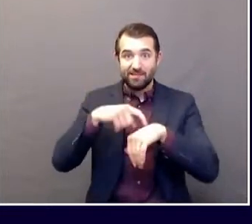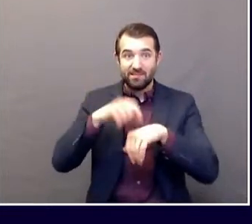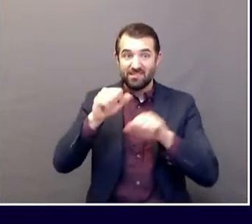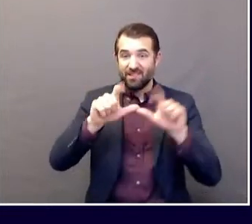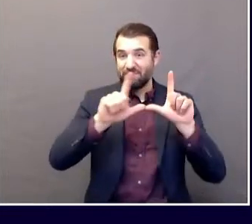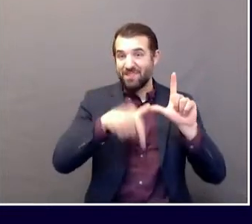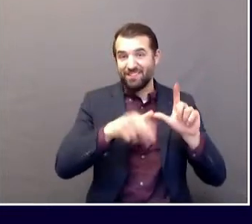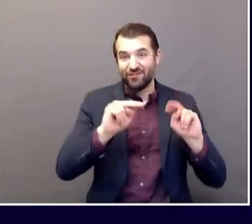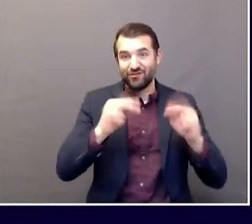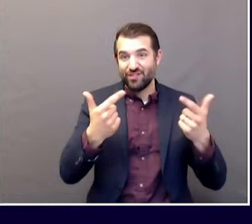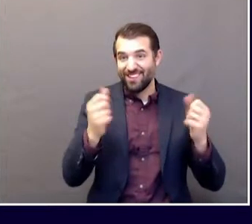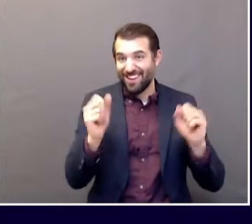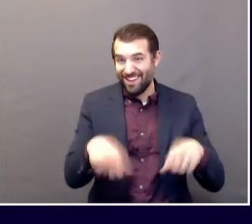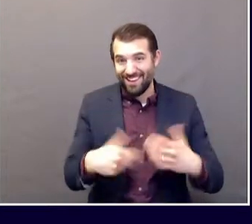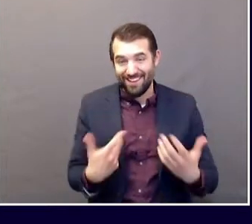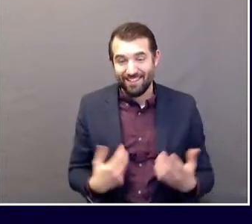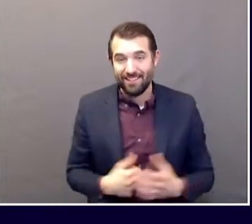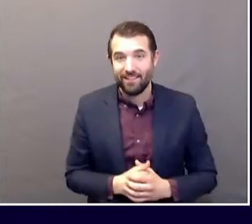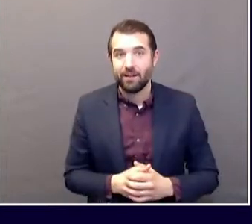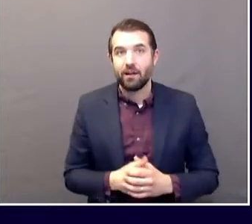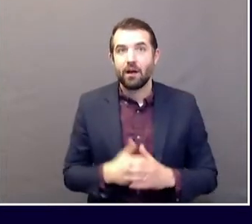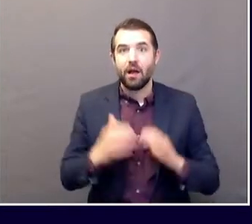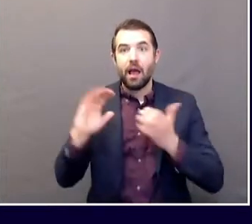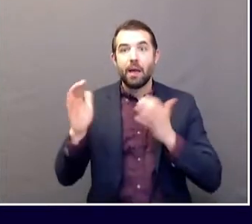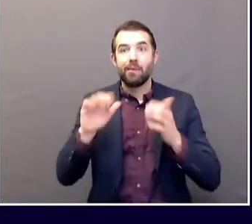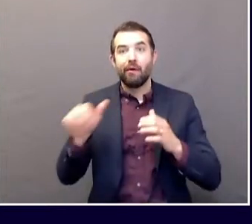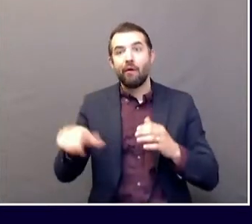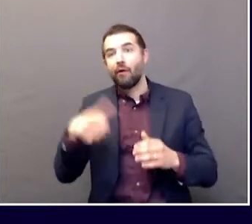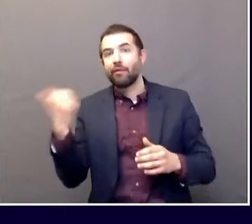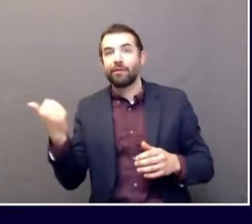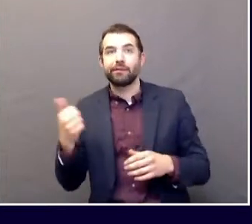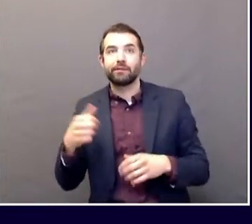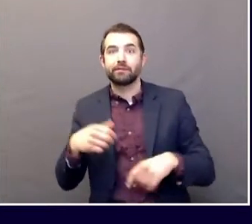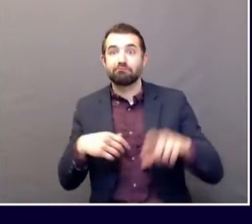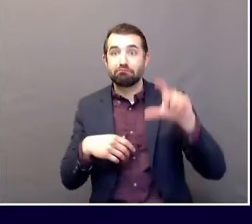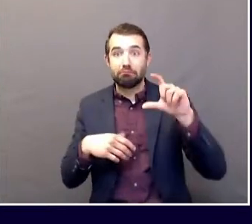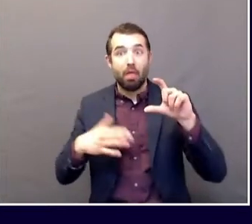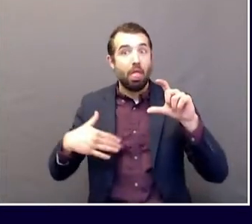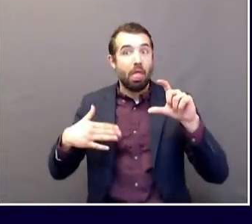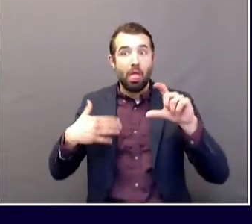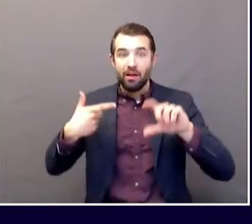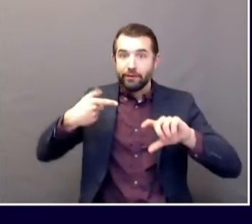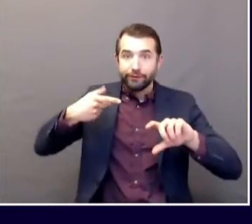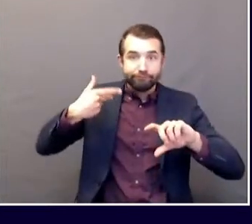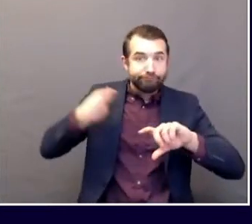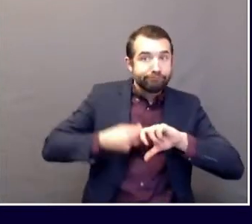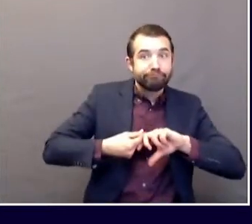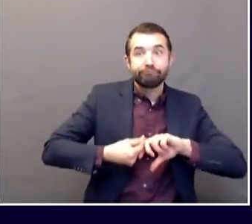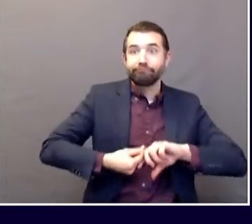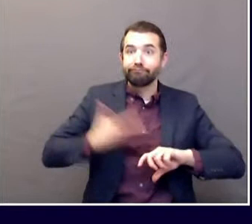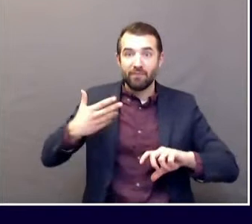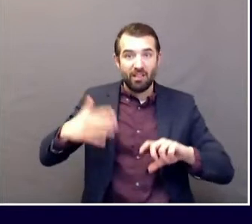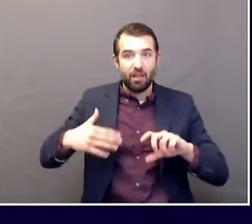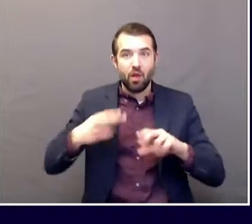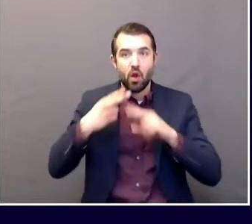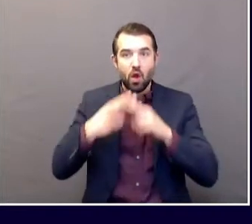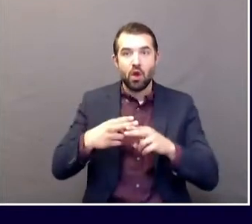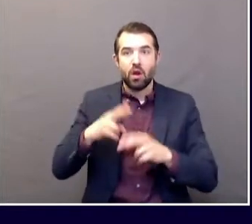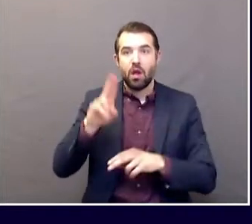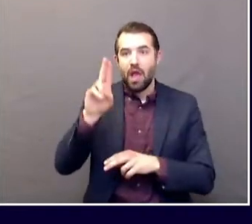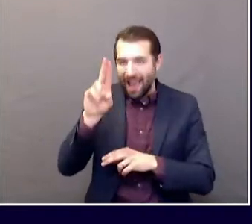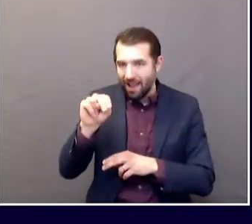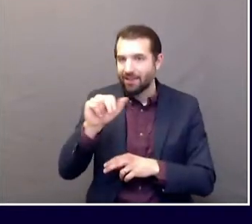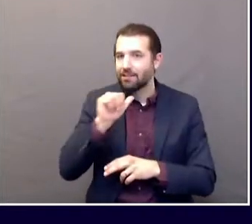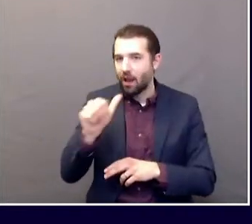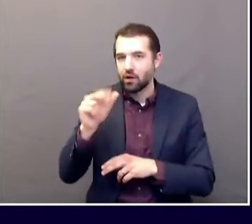unused vials, that happens all the time. As we talked about earlier in the briefing, we find we are always scouring inventory